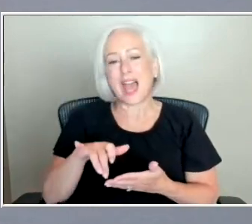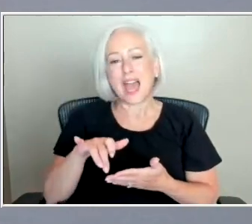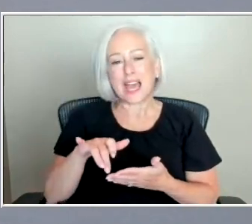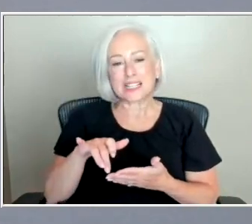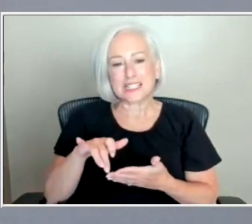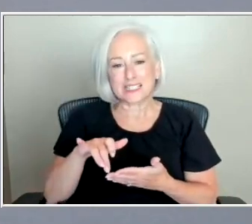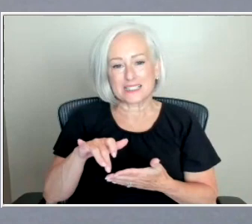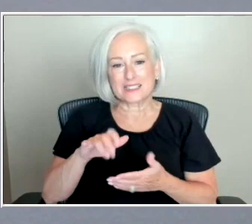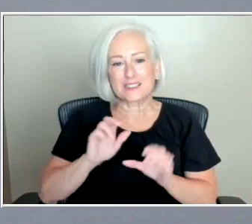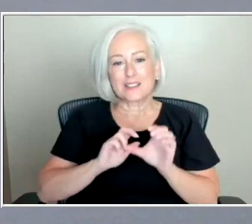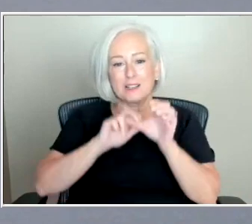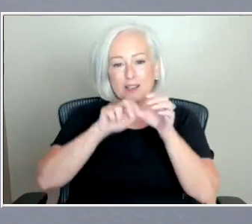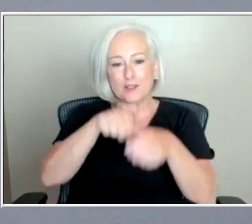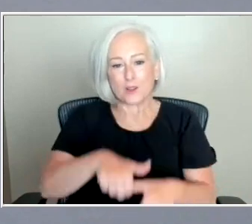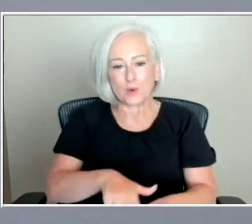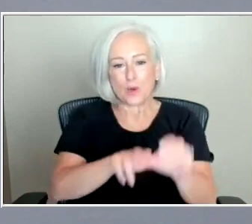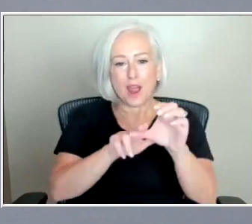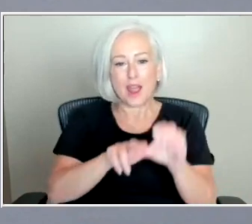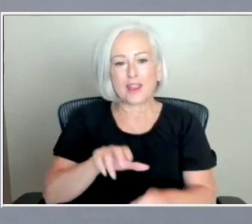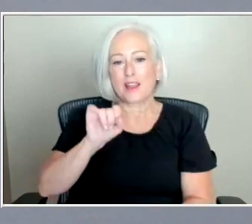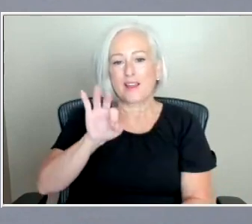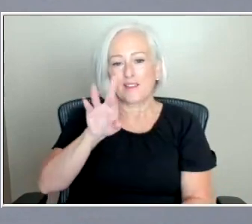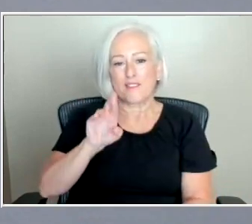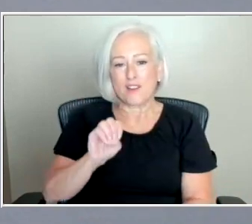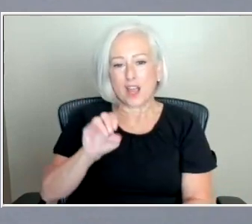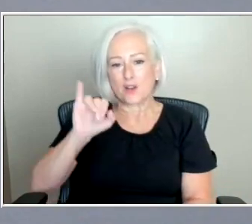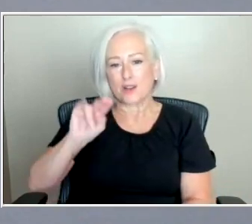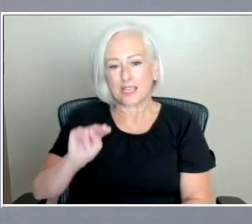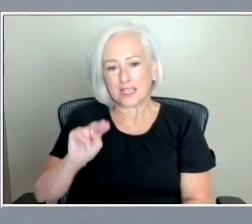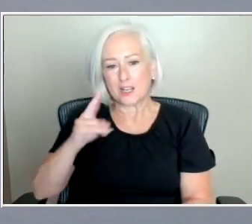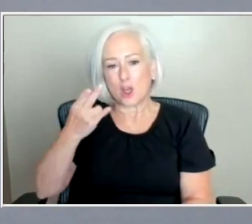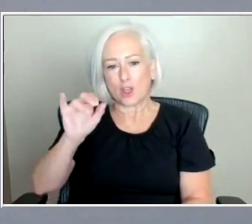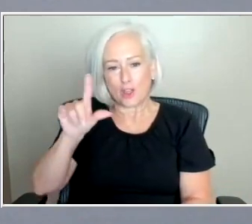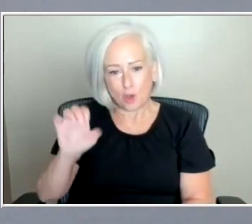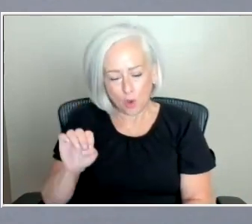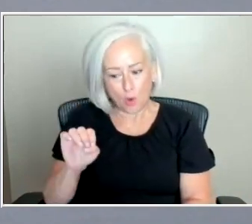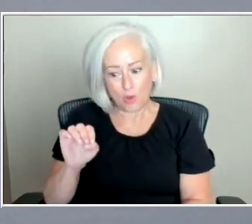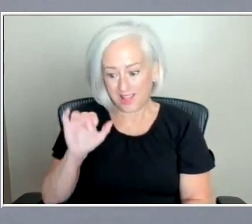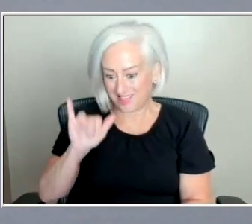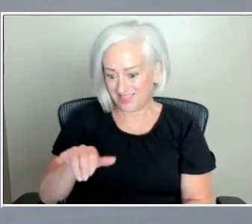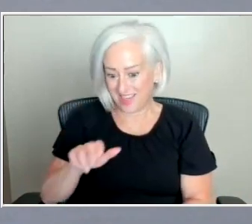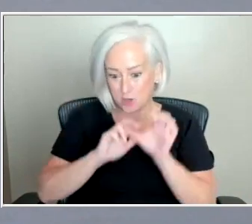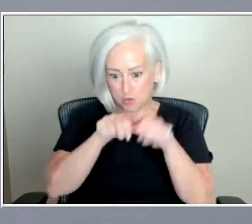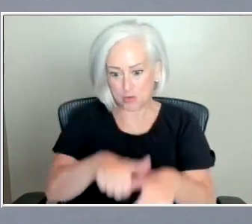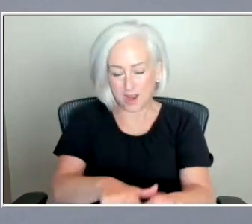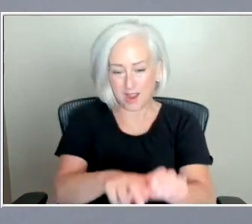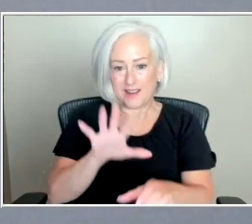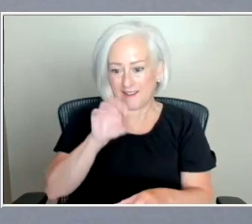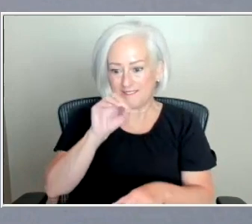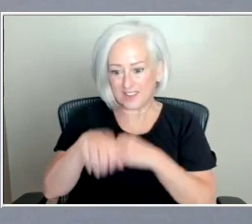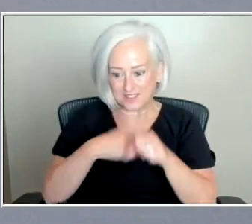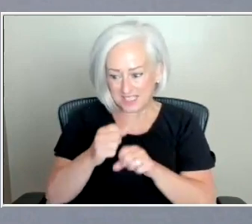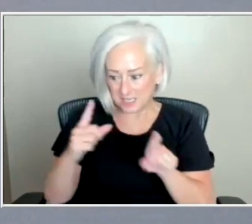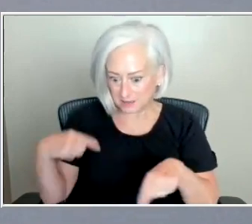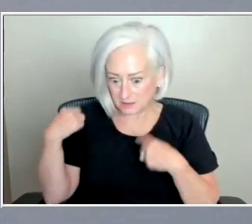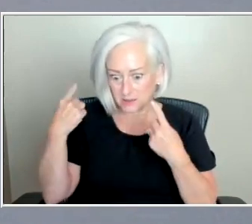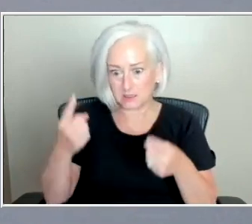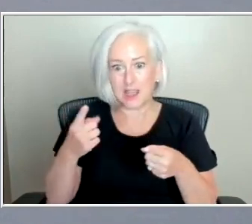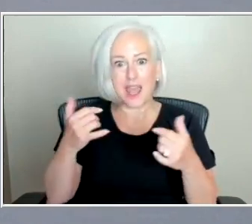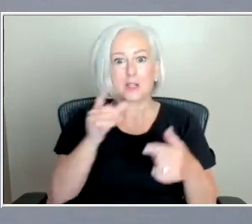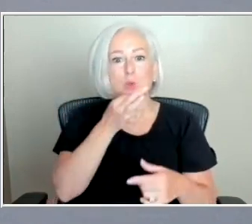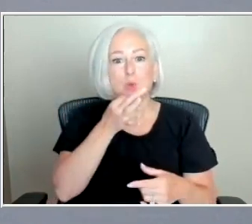the ride Fire in the Hole, which they've had for 50 years, is closing down, and that was a staple of my childhood. So I was